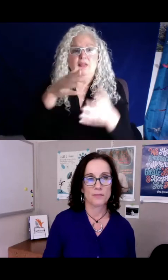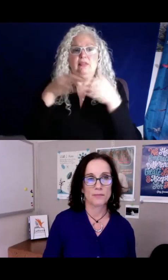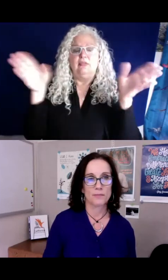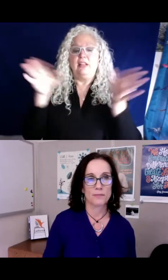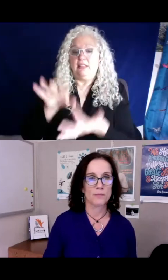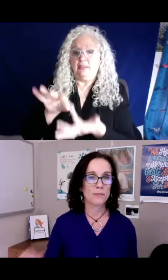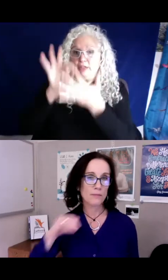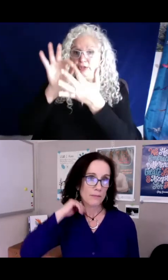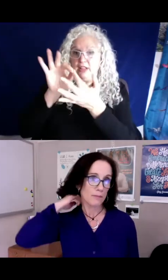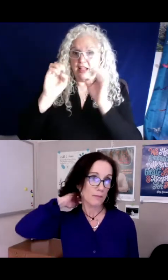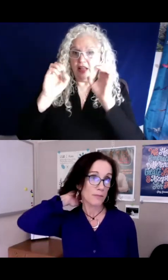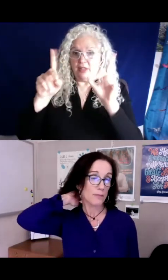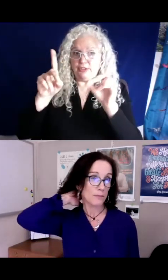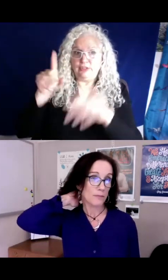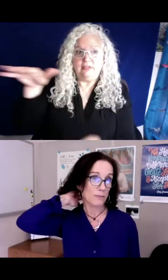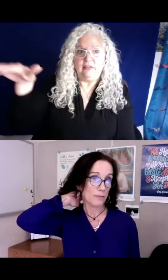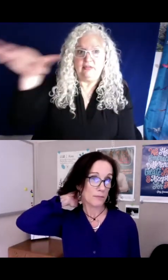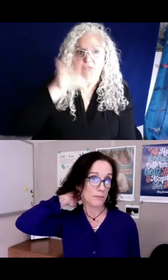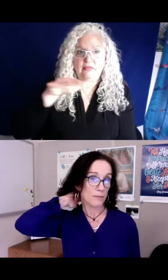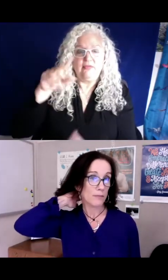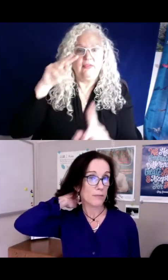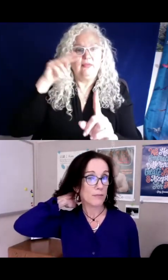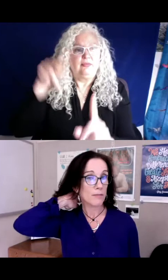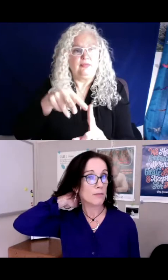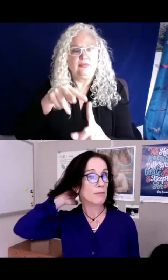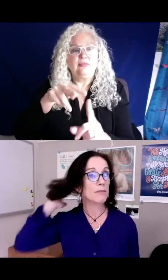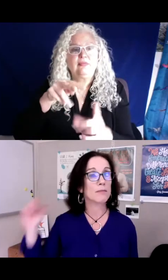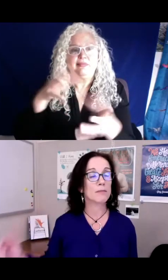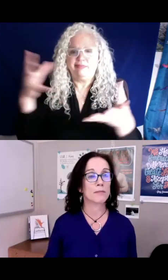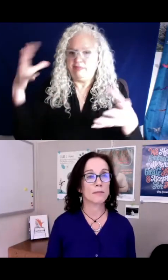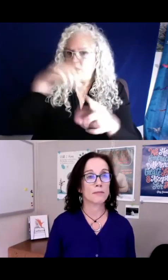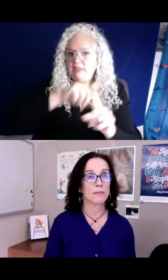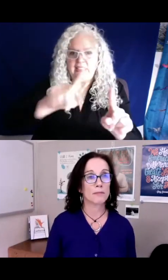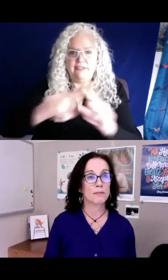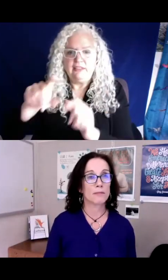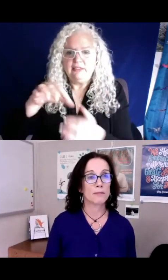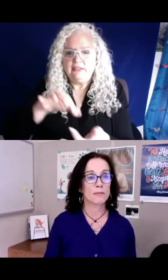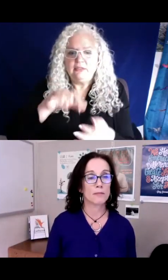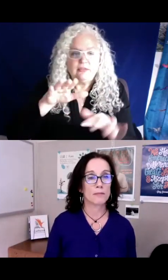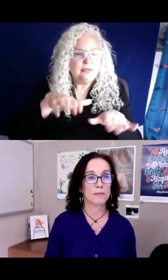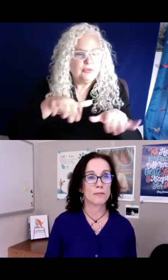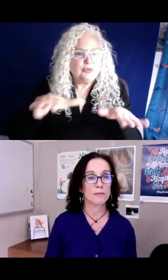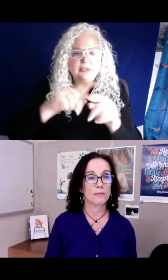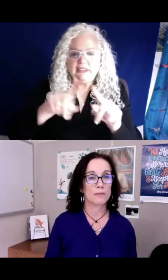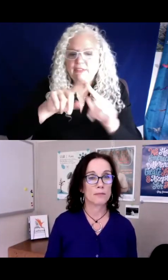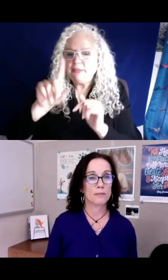go in later slides. But in the special education environment, they view that as